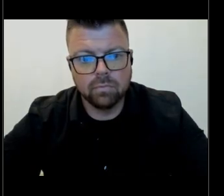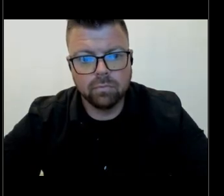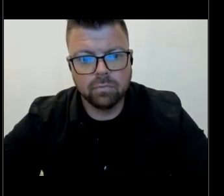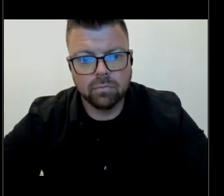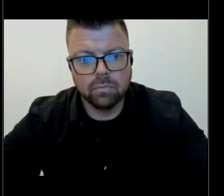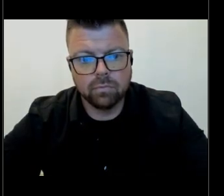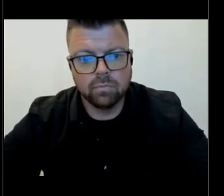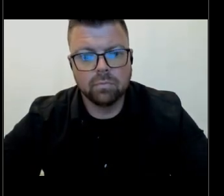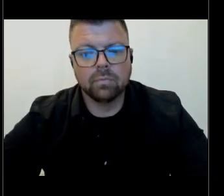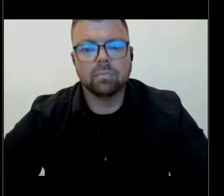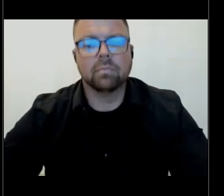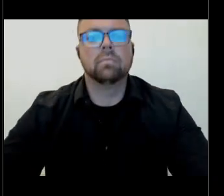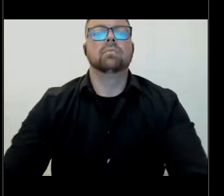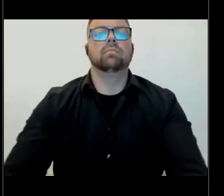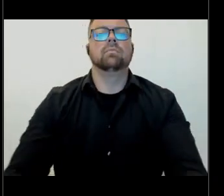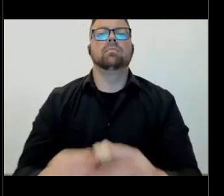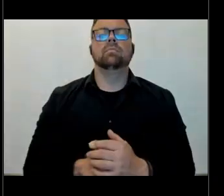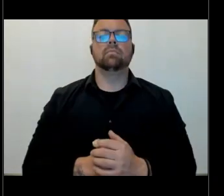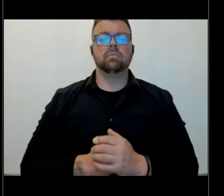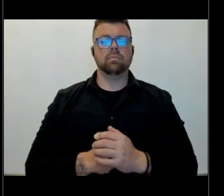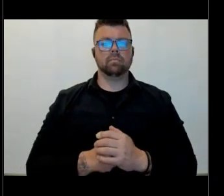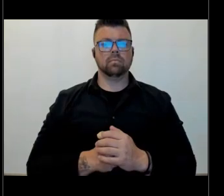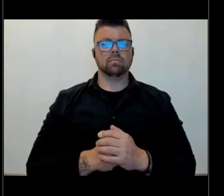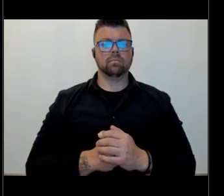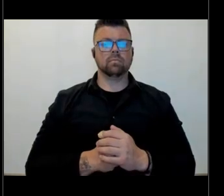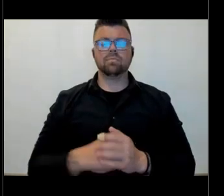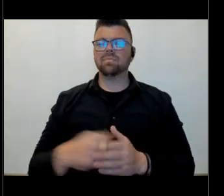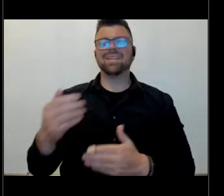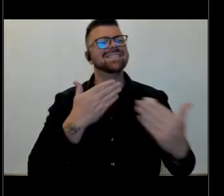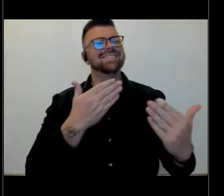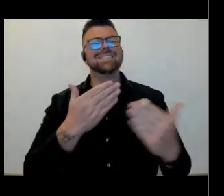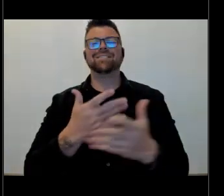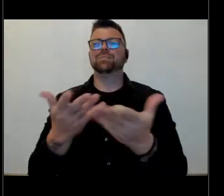All right, go ahead and close this poll. Thank you so much.